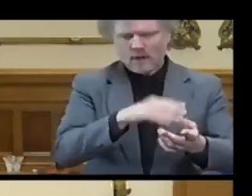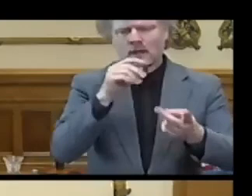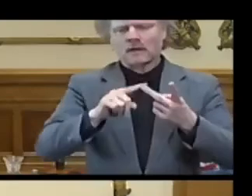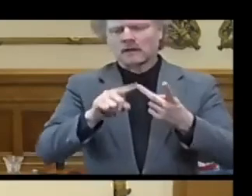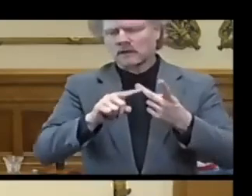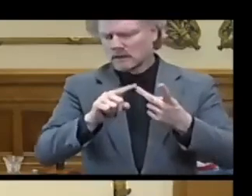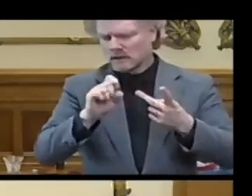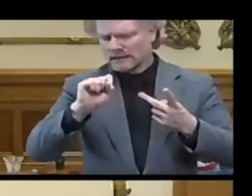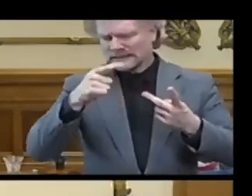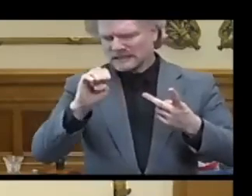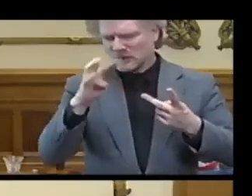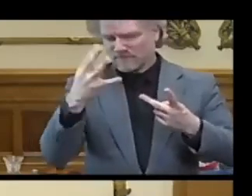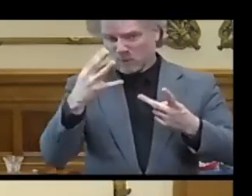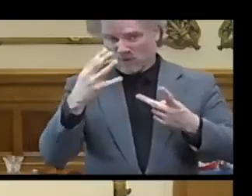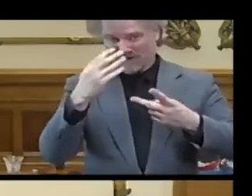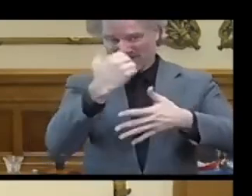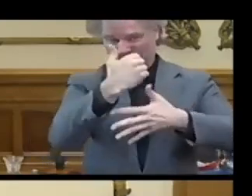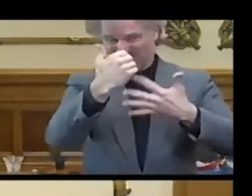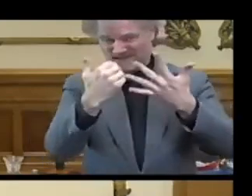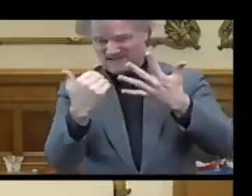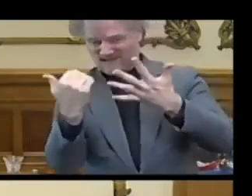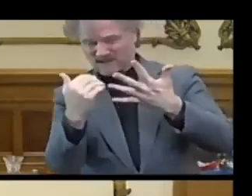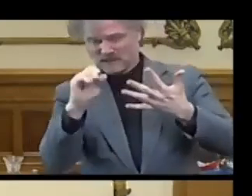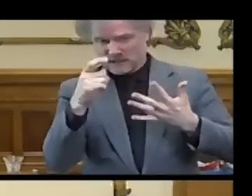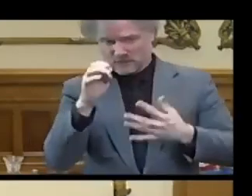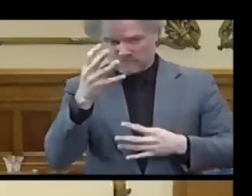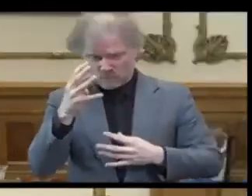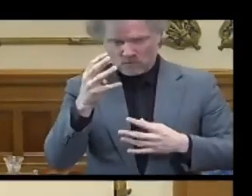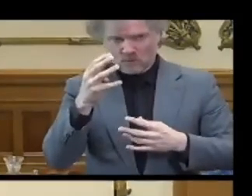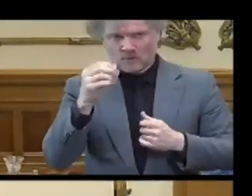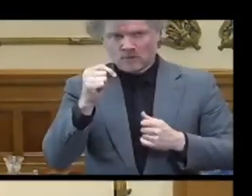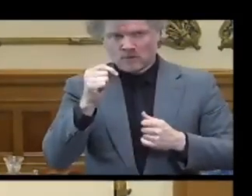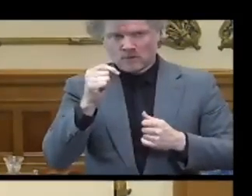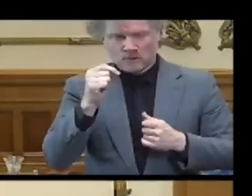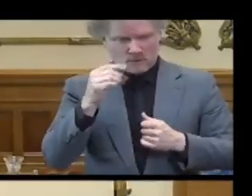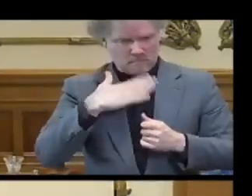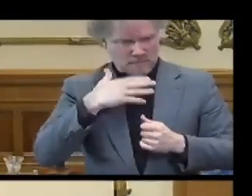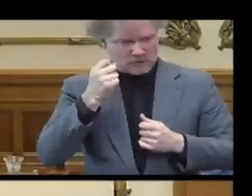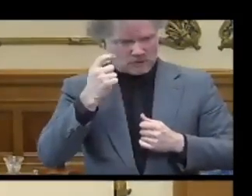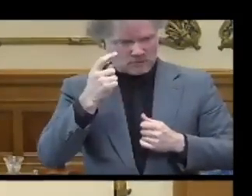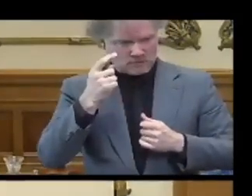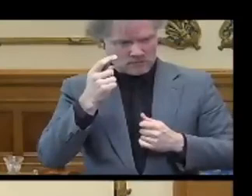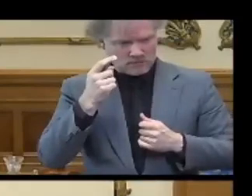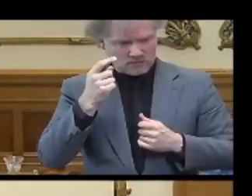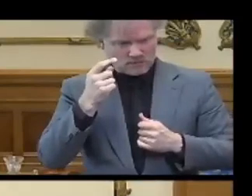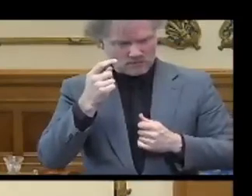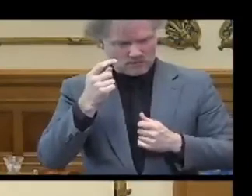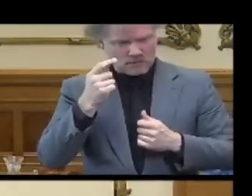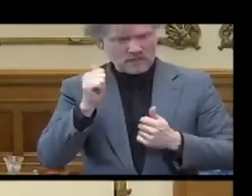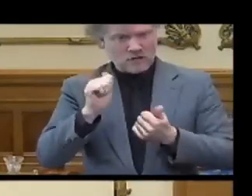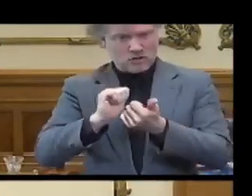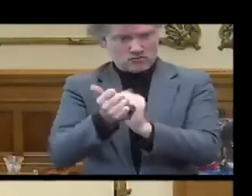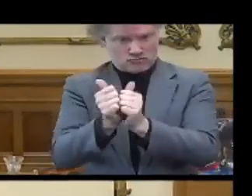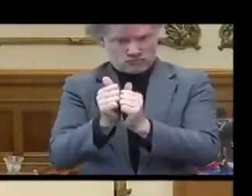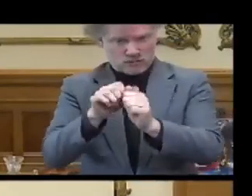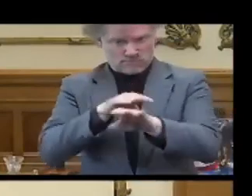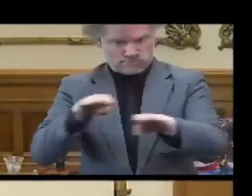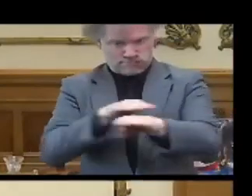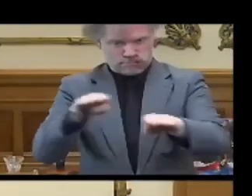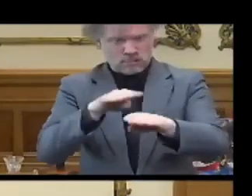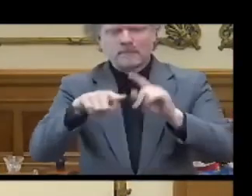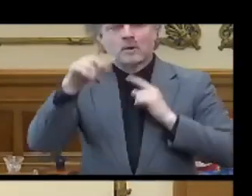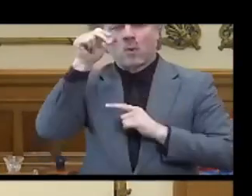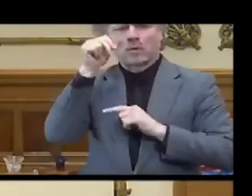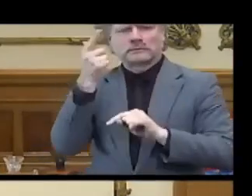stage 4. Am I clear that cars can have audiences in racing, but horses